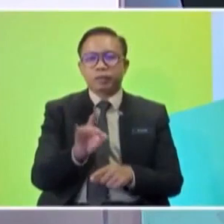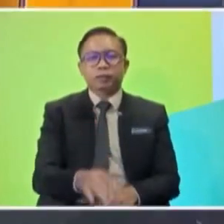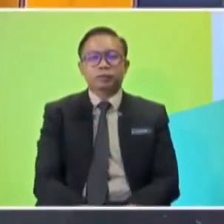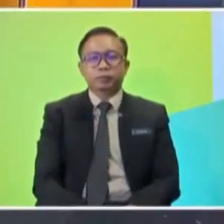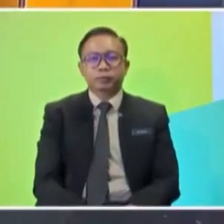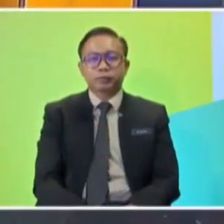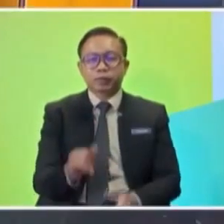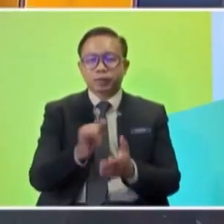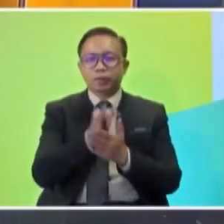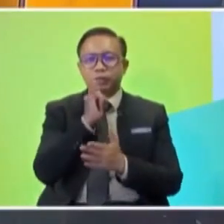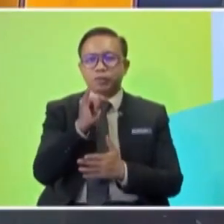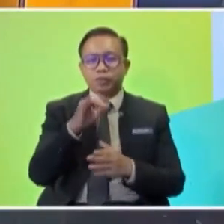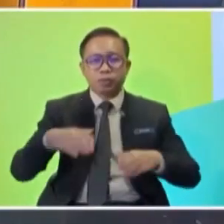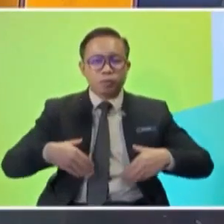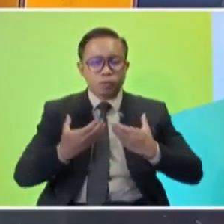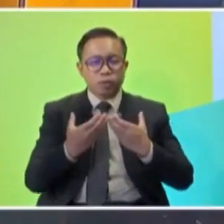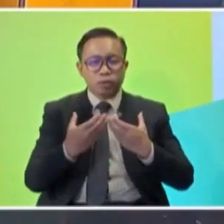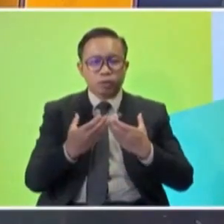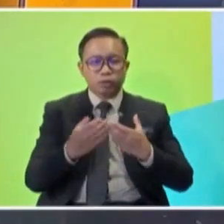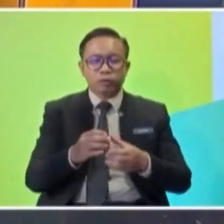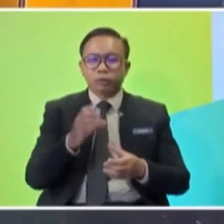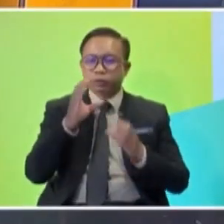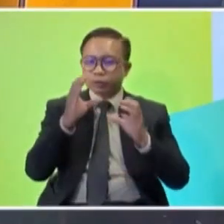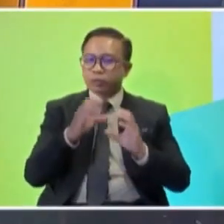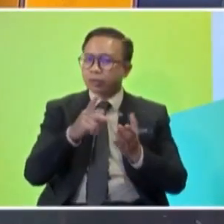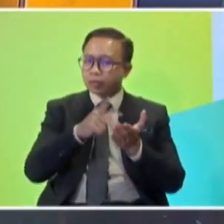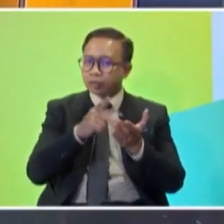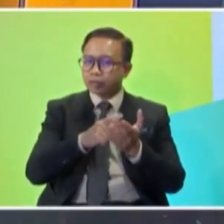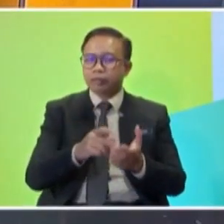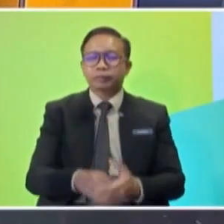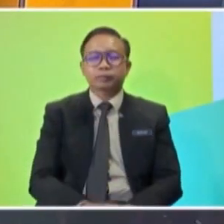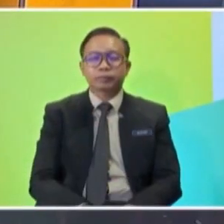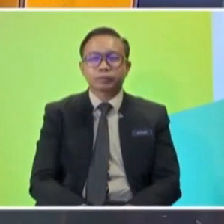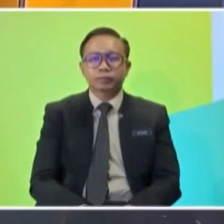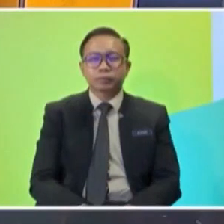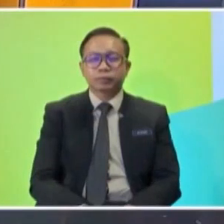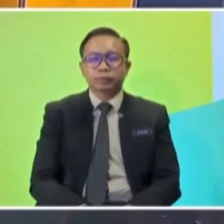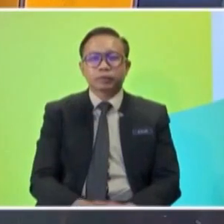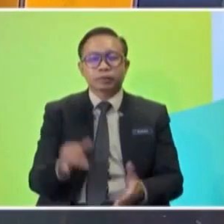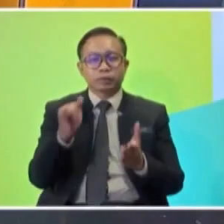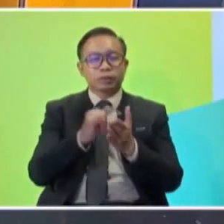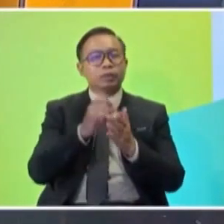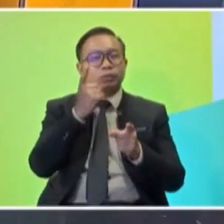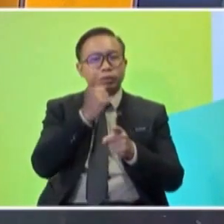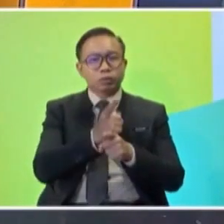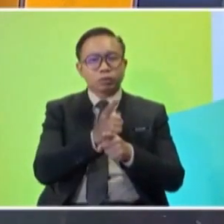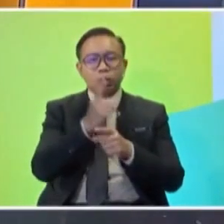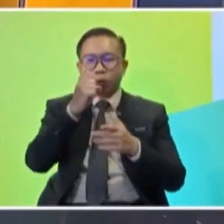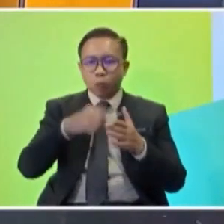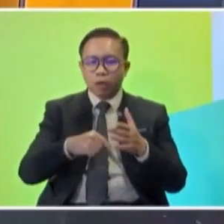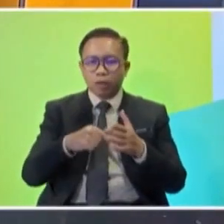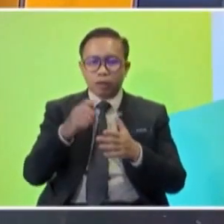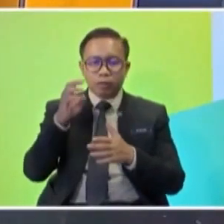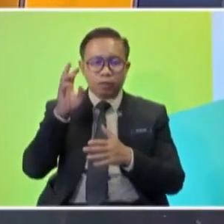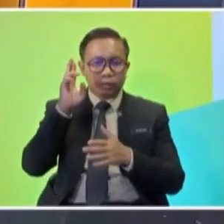1/8. So this is how we do standard written method calculation. All right. So that is exactly what Mr. Ragu